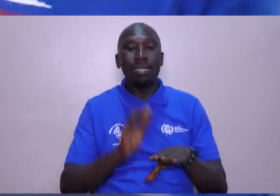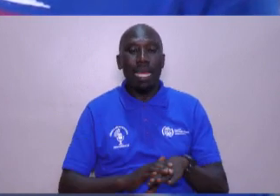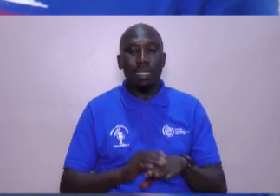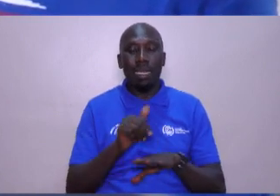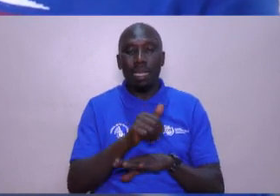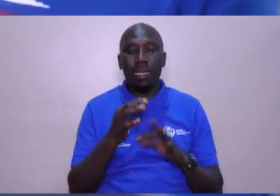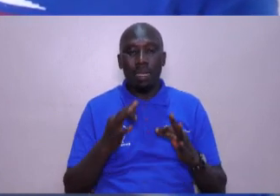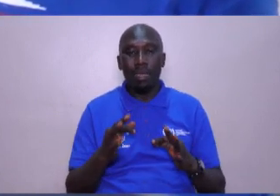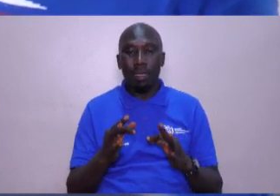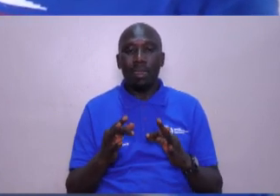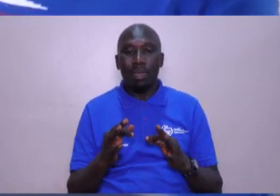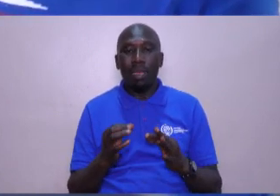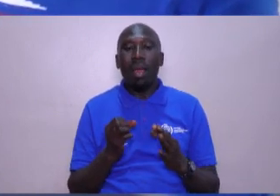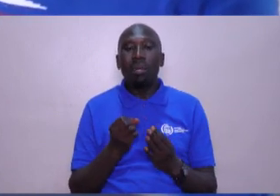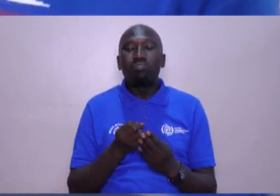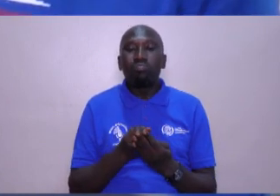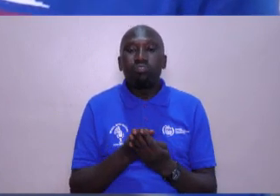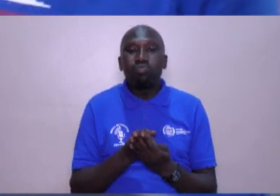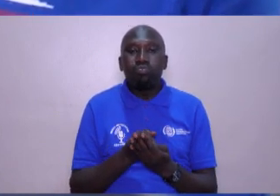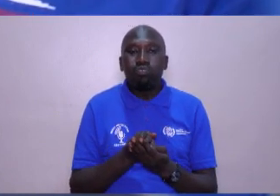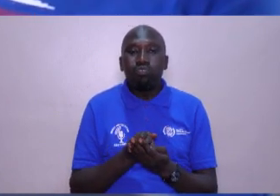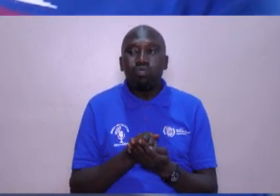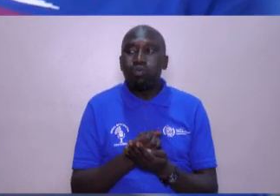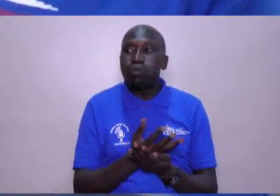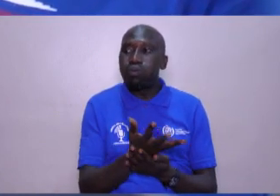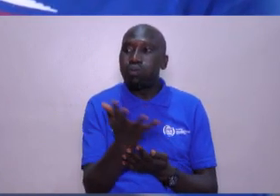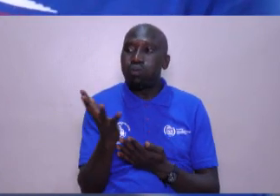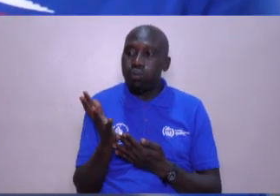anything sprinkling. So